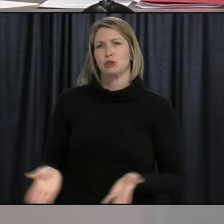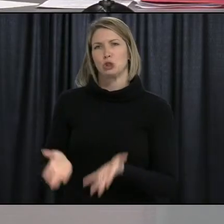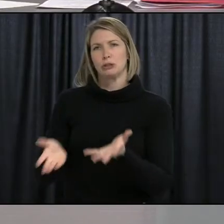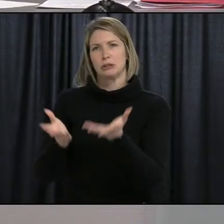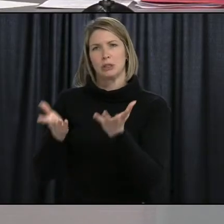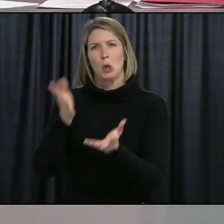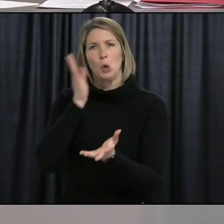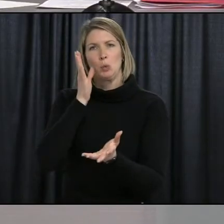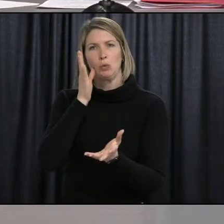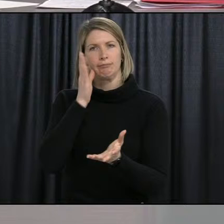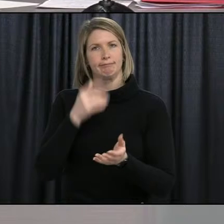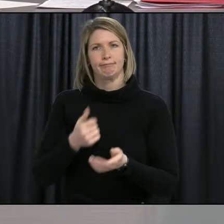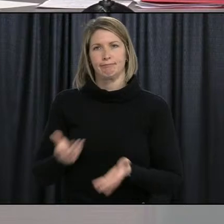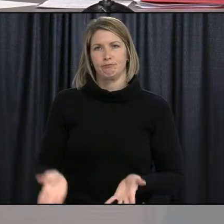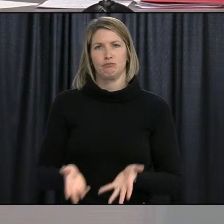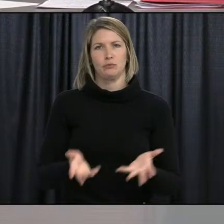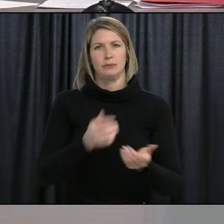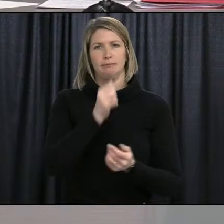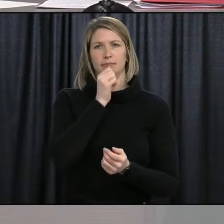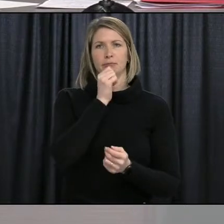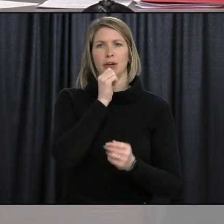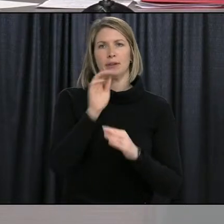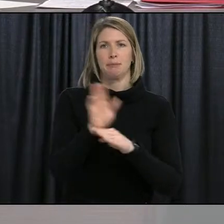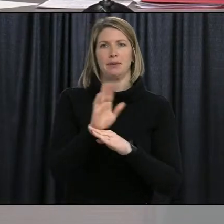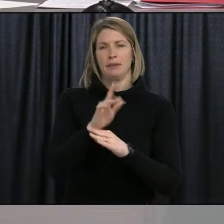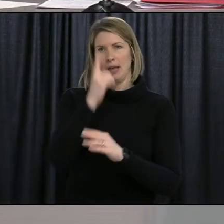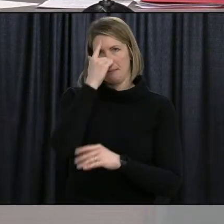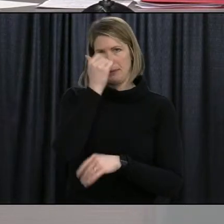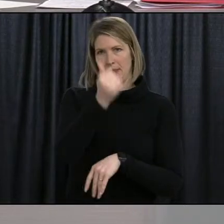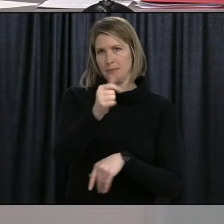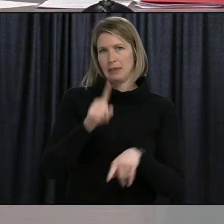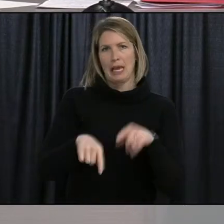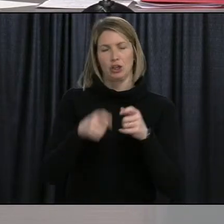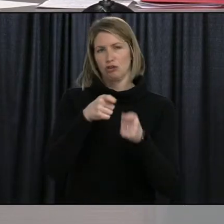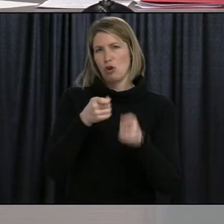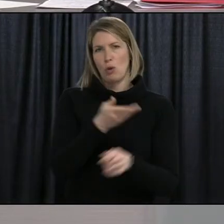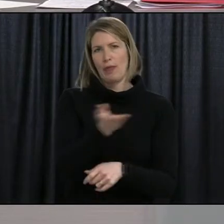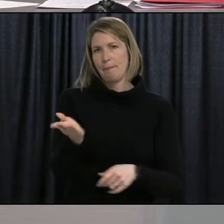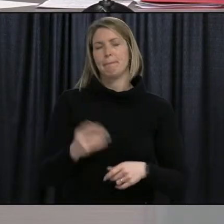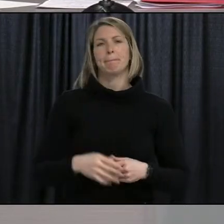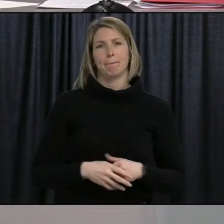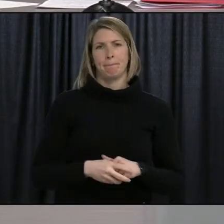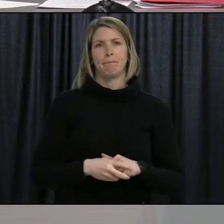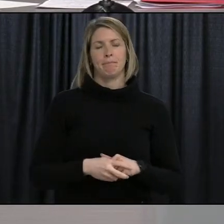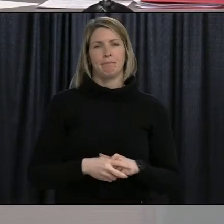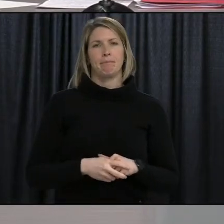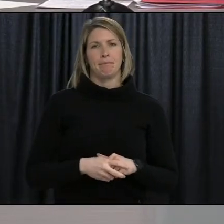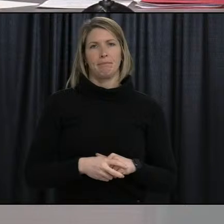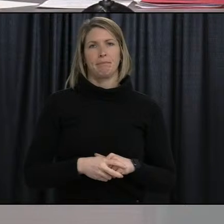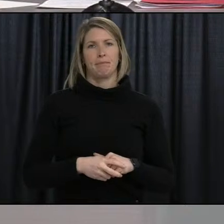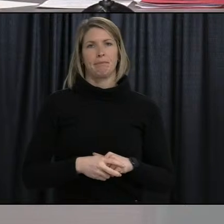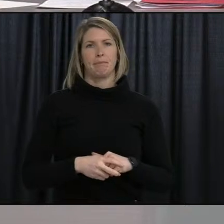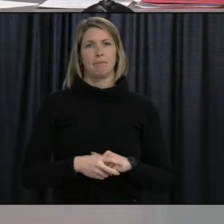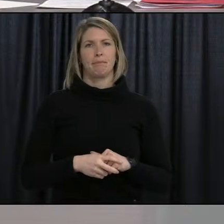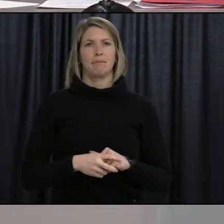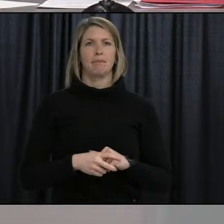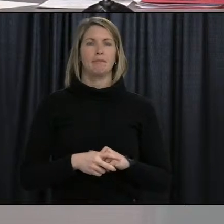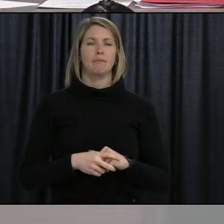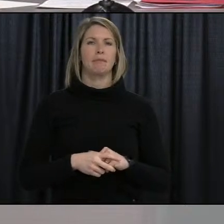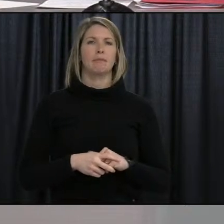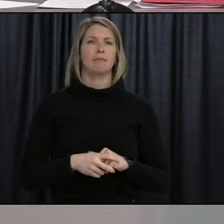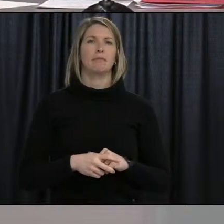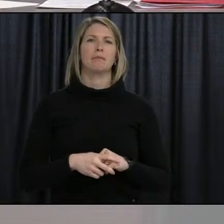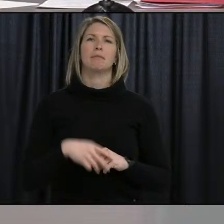So I guess that's no. All right. As well, there's a lot of there's recent talk in St.